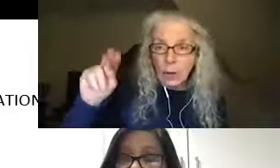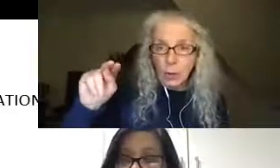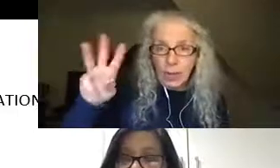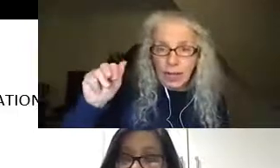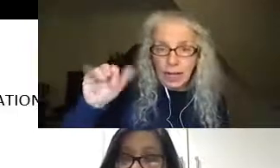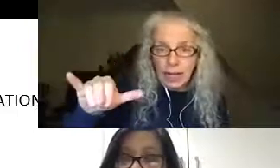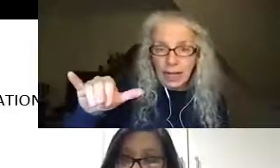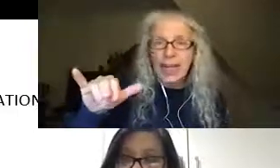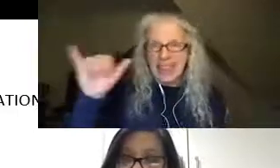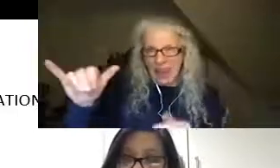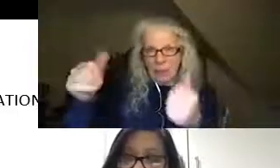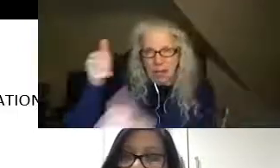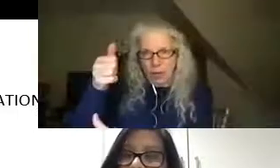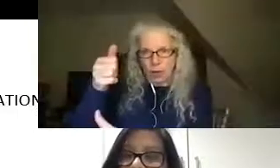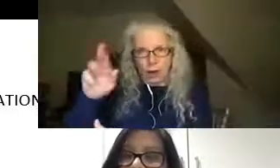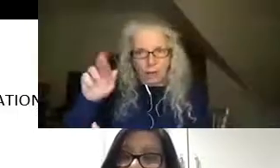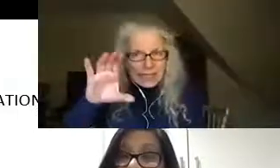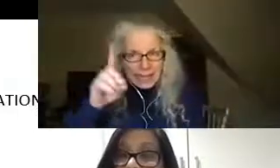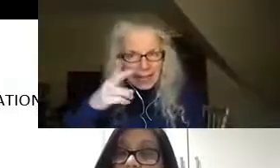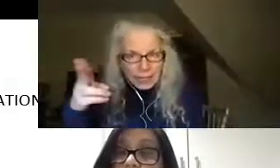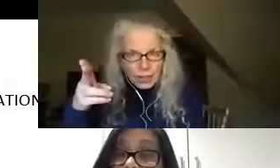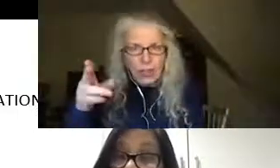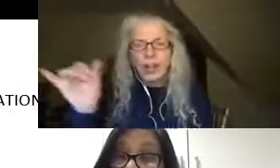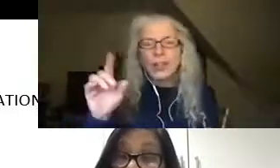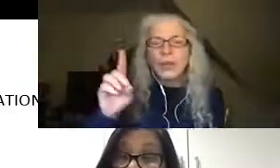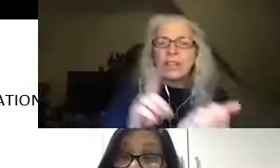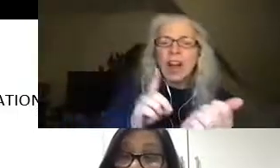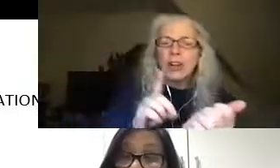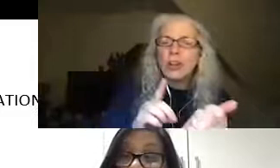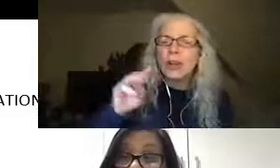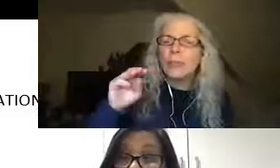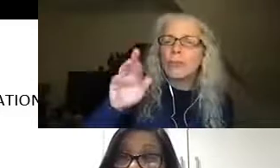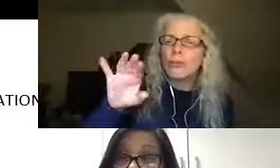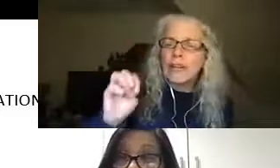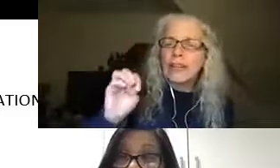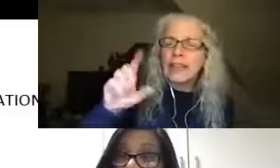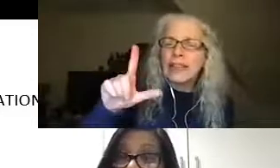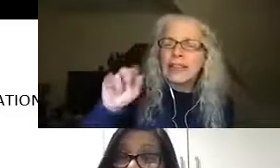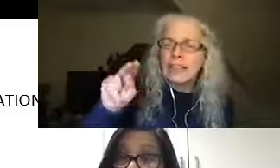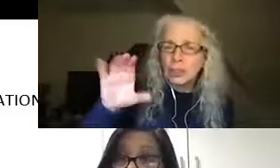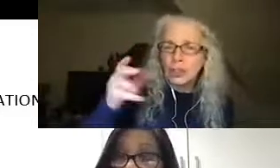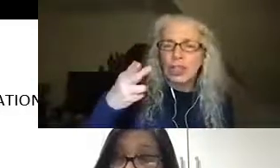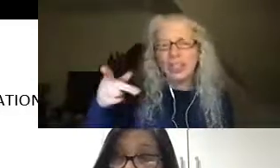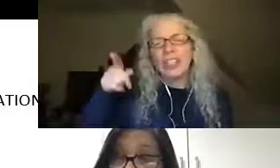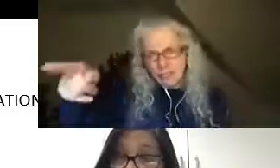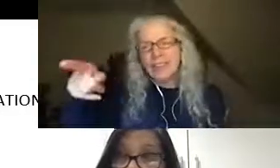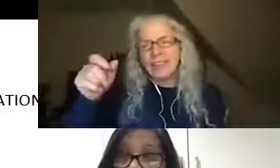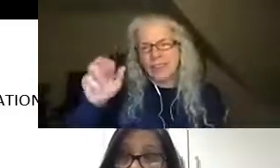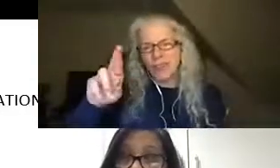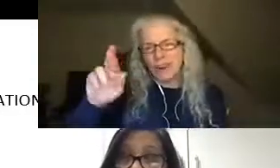under RICDHH. And you can also see Dr. Marie Lynch, who's our primary collaborator at Rhode Island